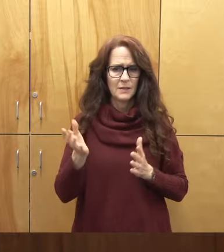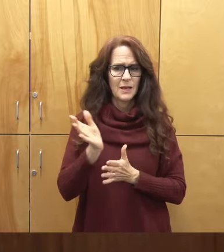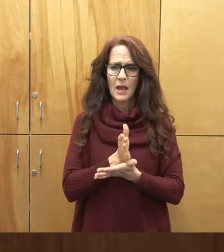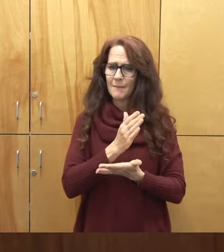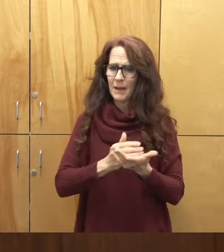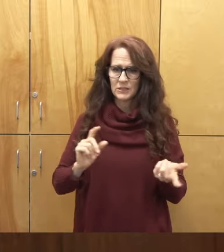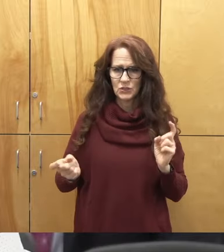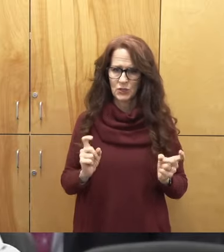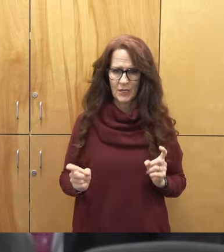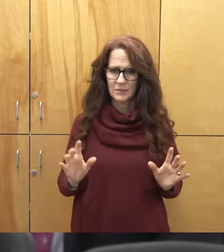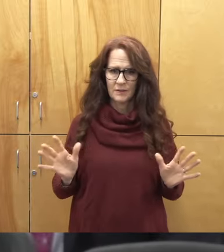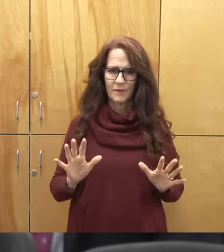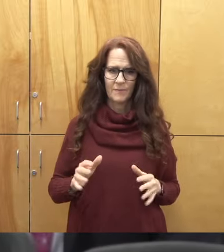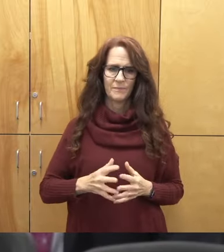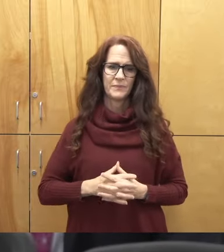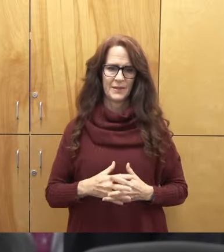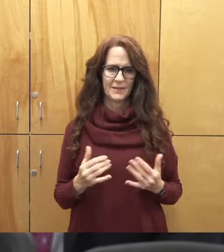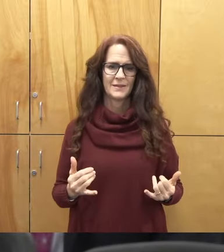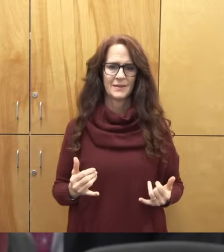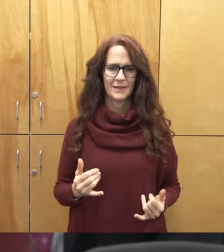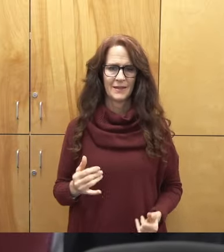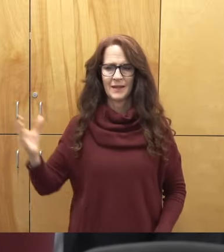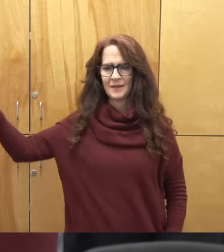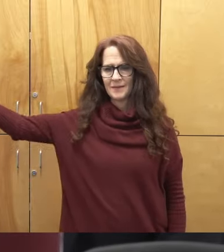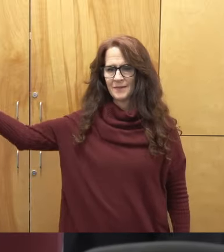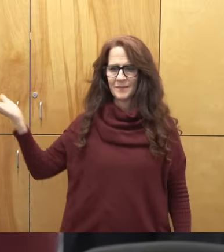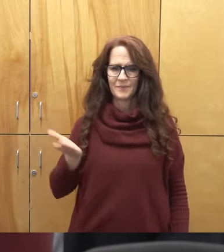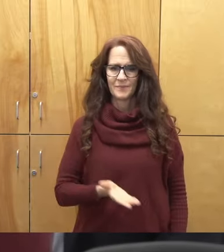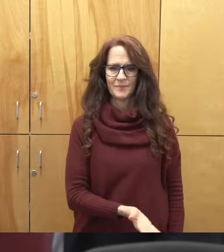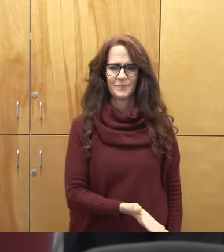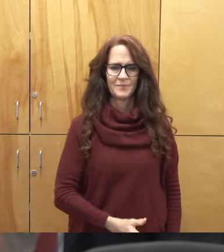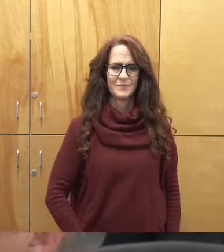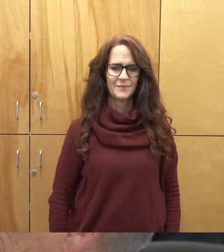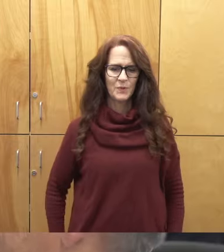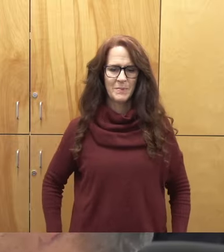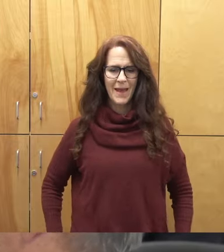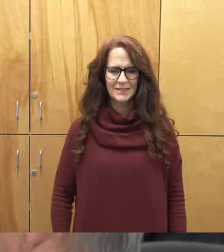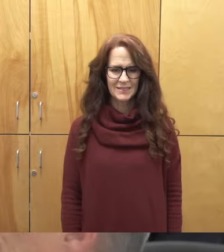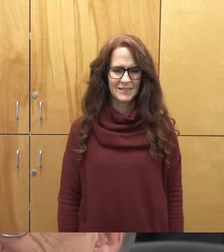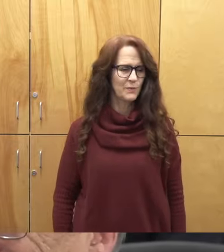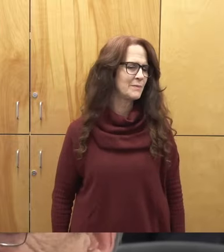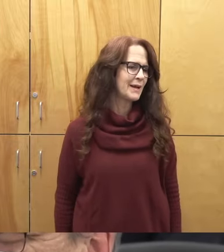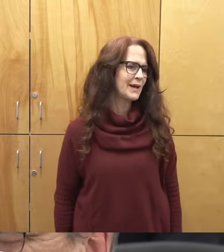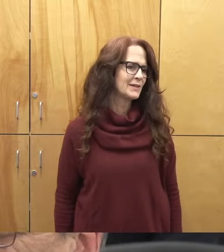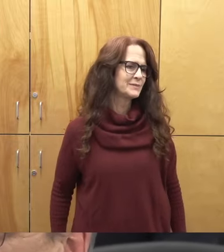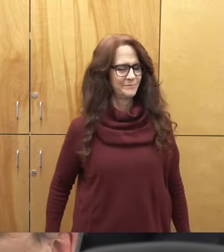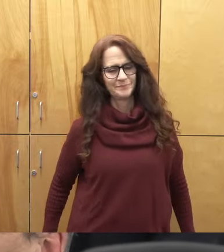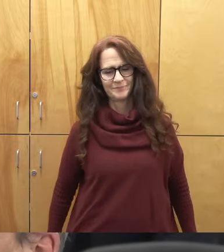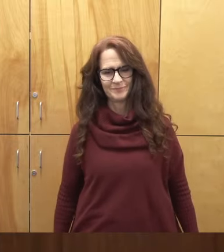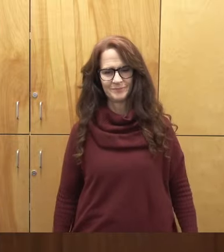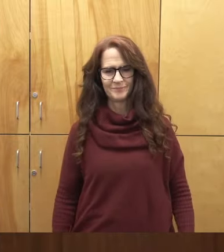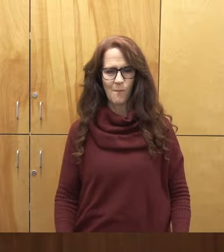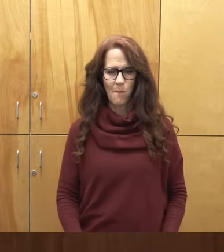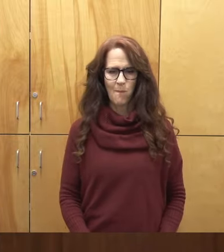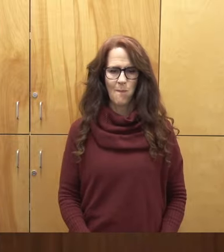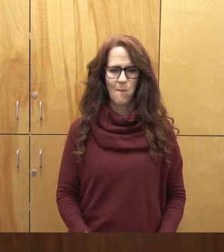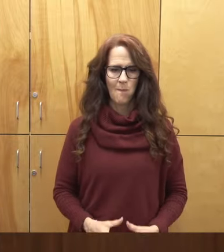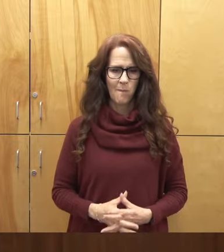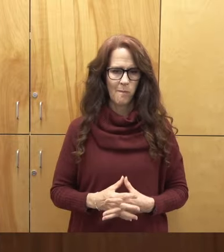change. See, she thought she was done, but no. And again, the question is,